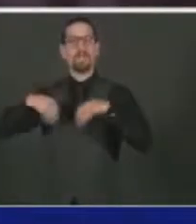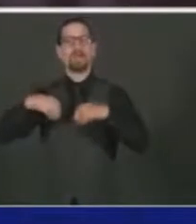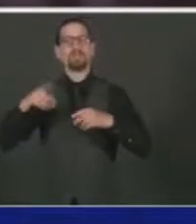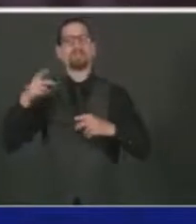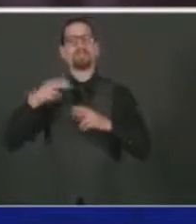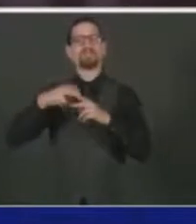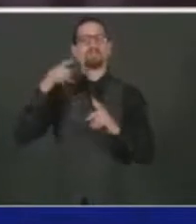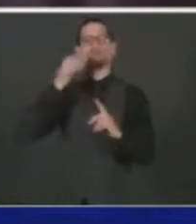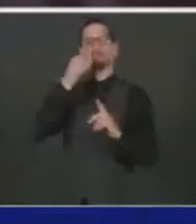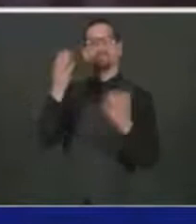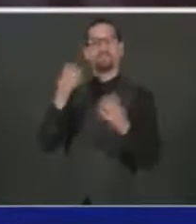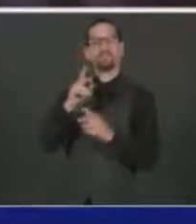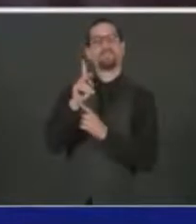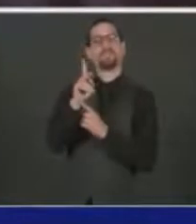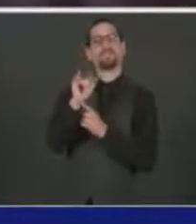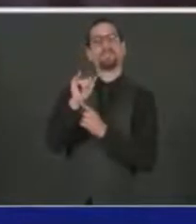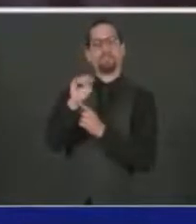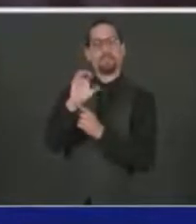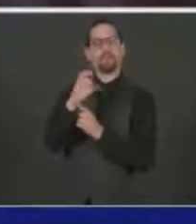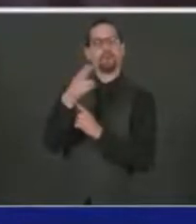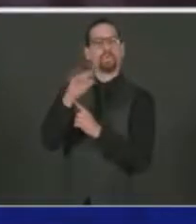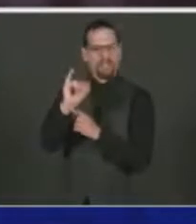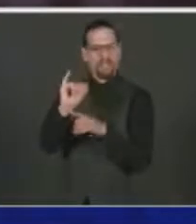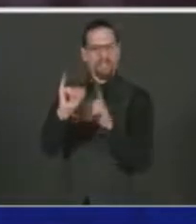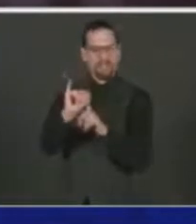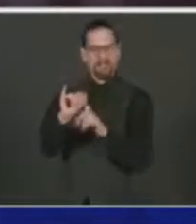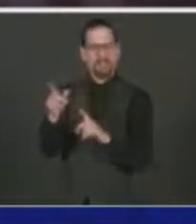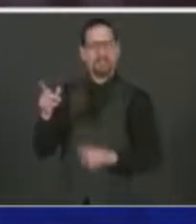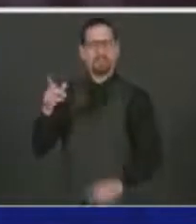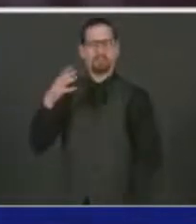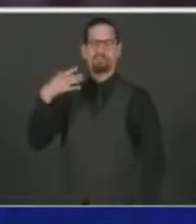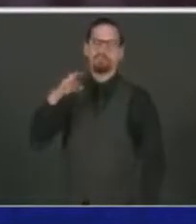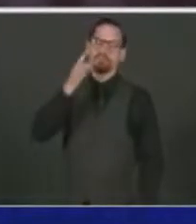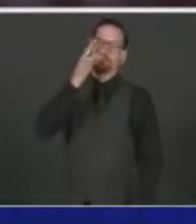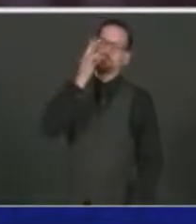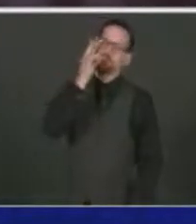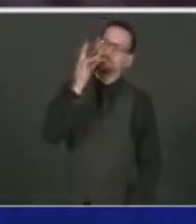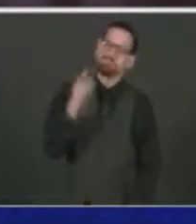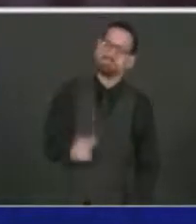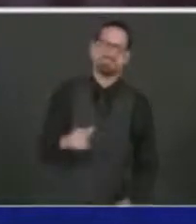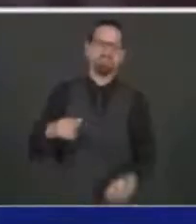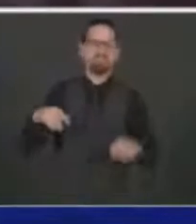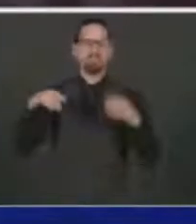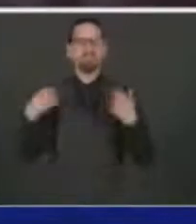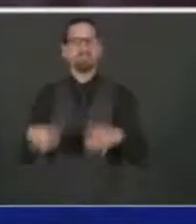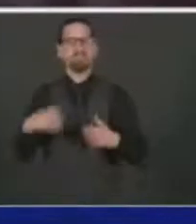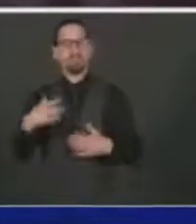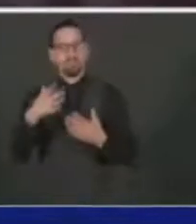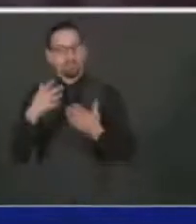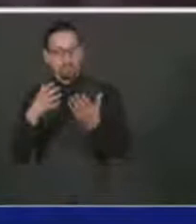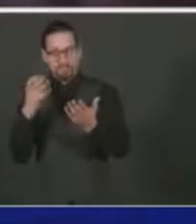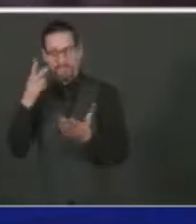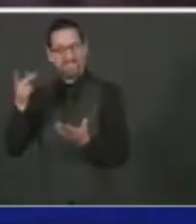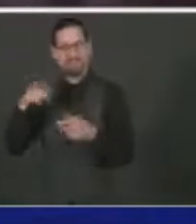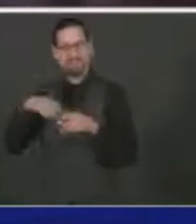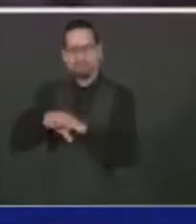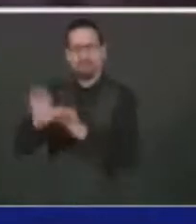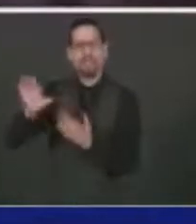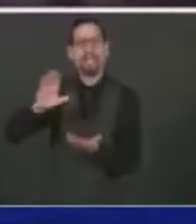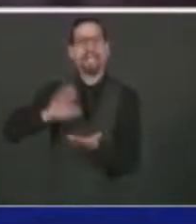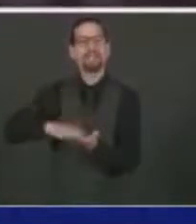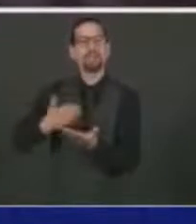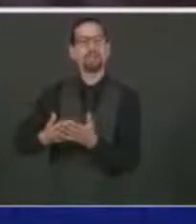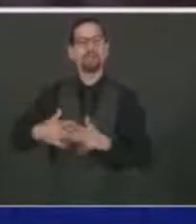make kimchi. I have to say, it is the cleanest kitchen I've ever seen in my life. And again, small number